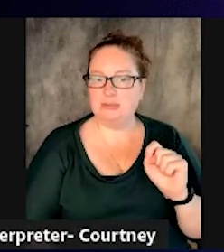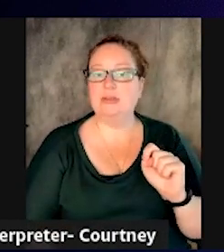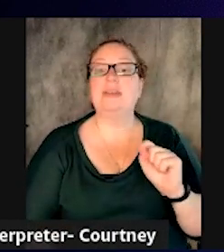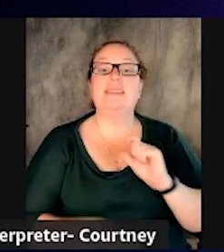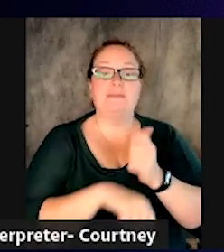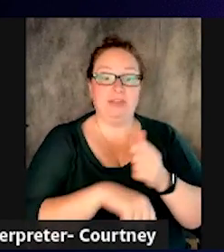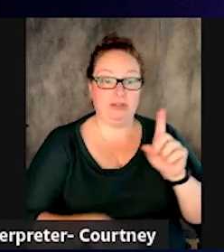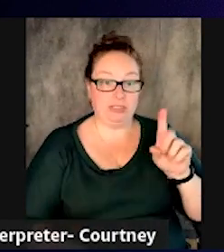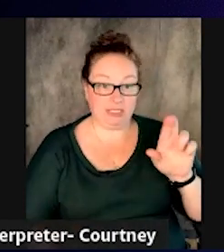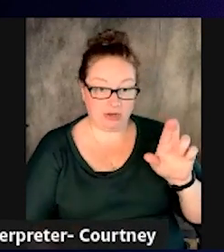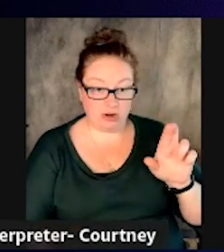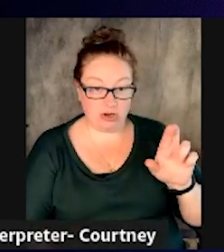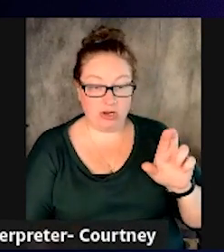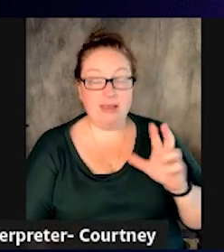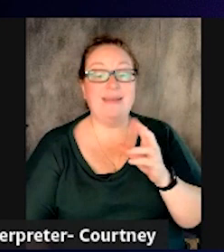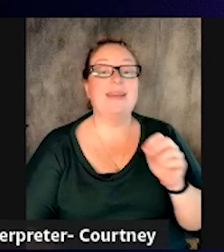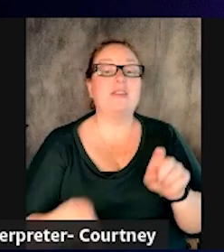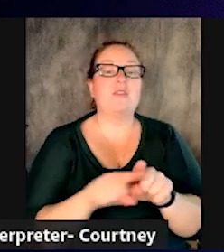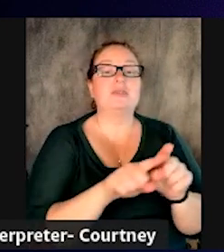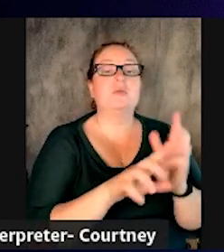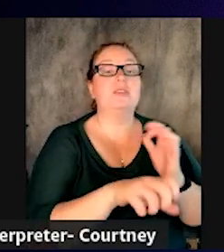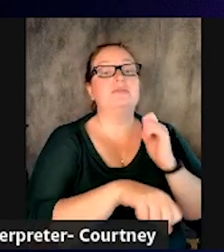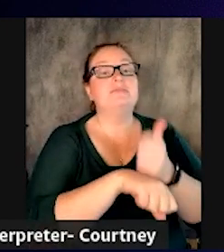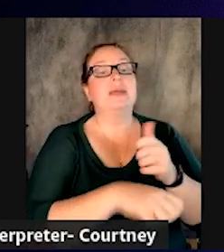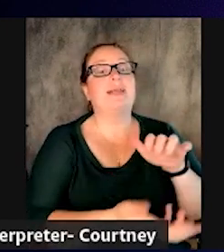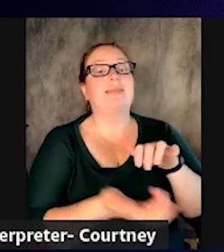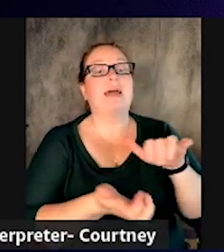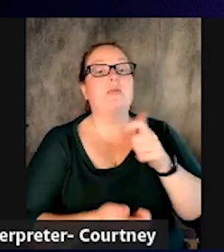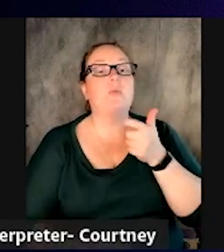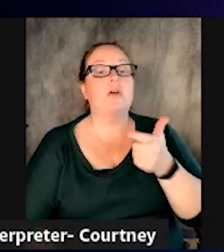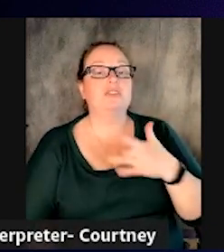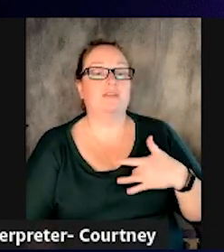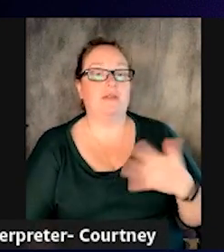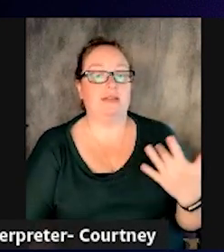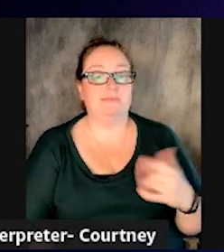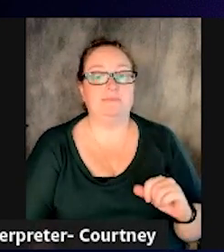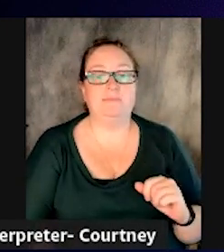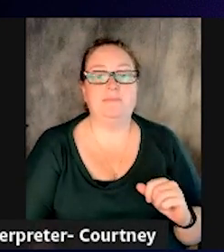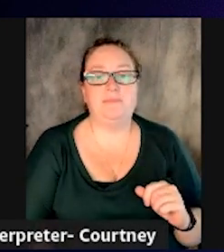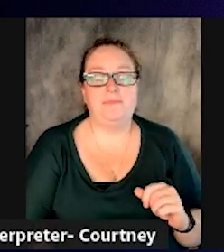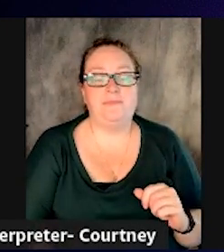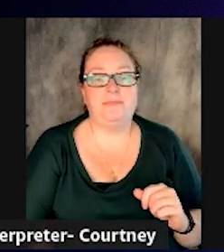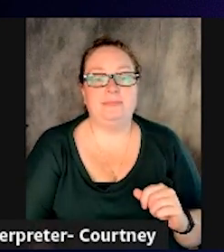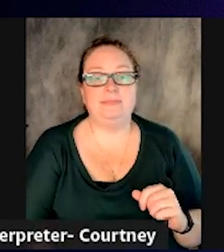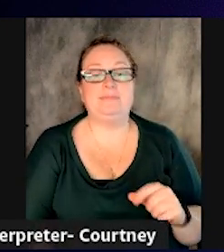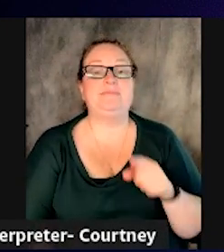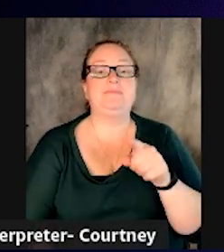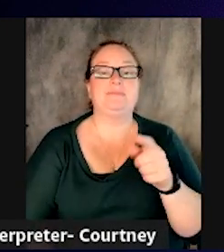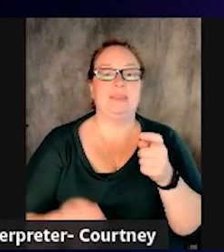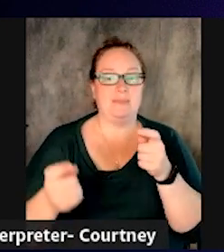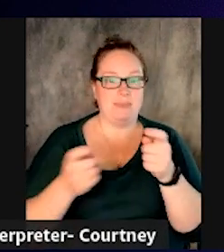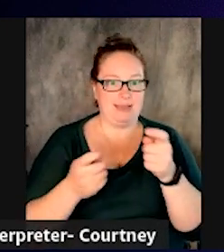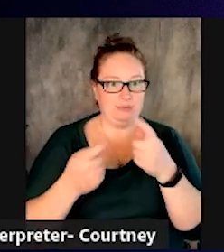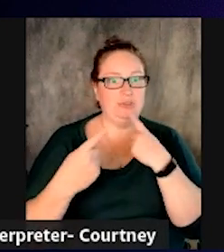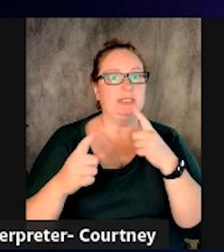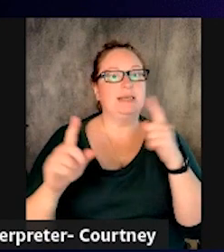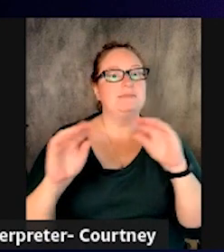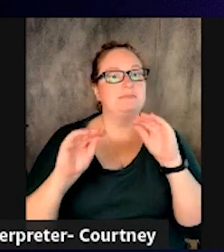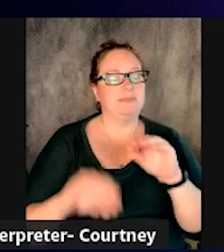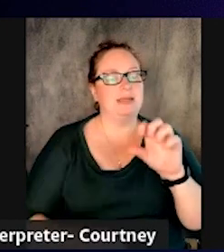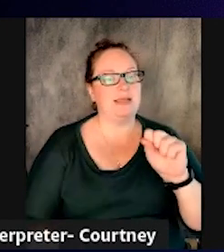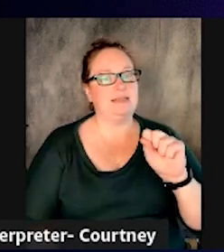to configure a CloudWatch event. So we could see like this. I managed to successfully install the SSM